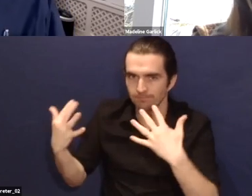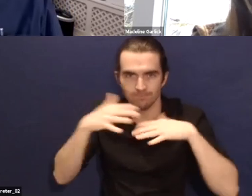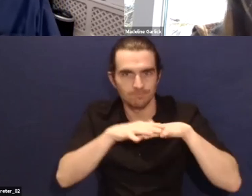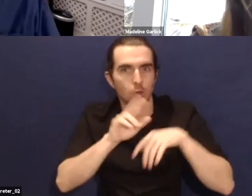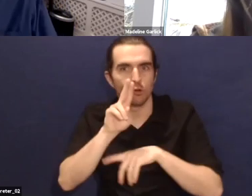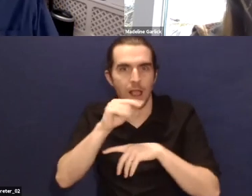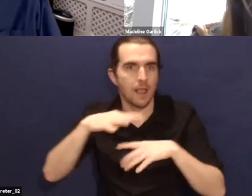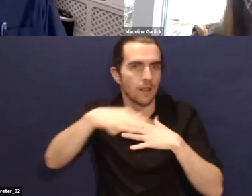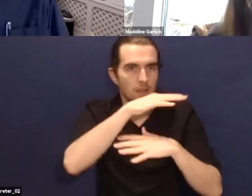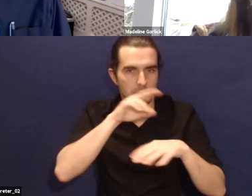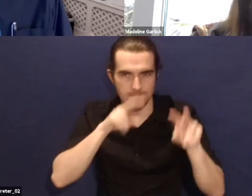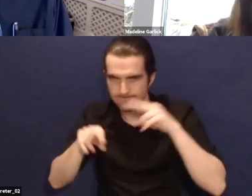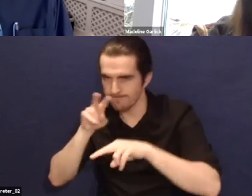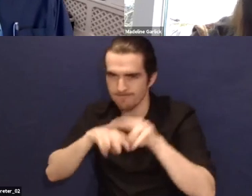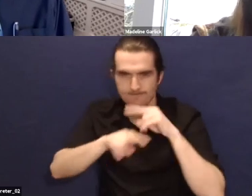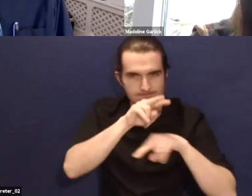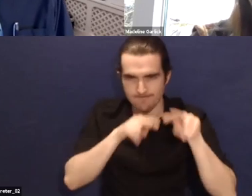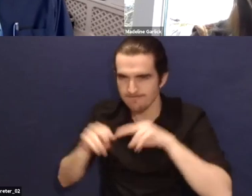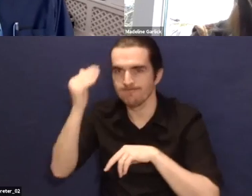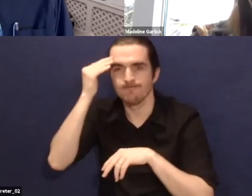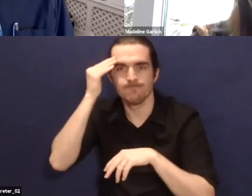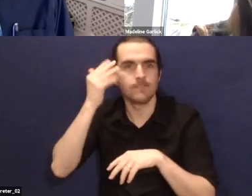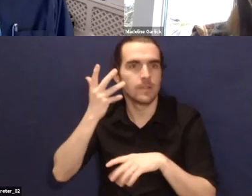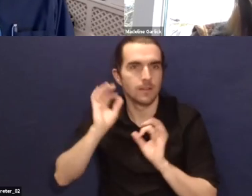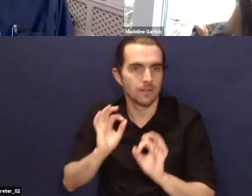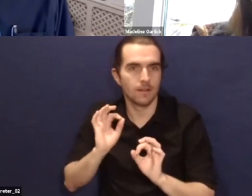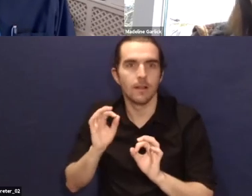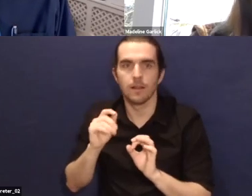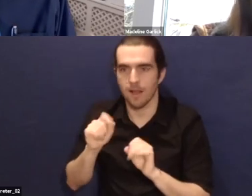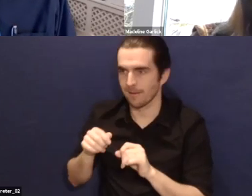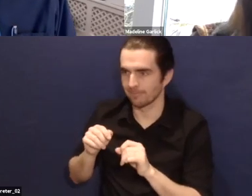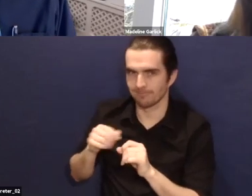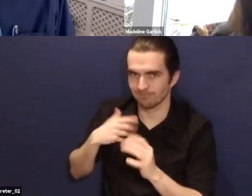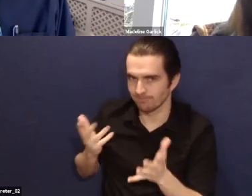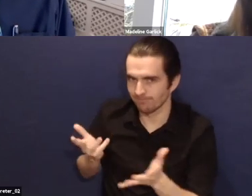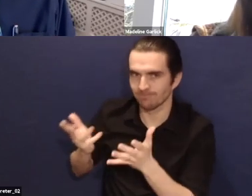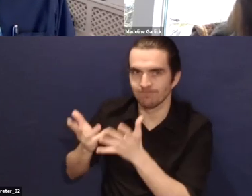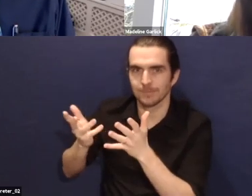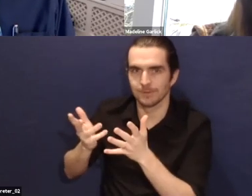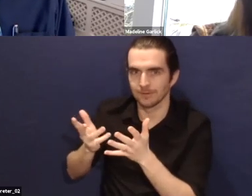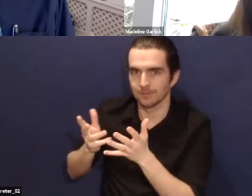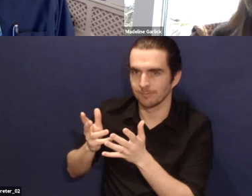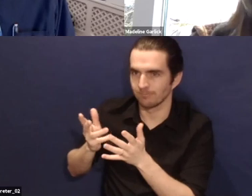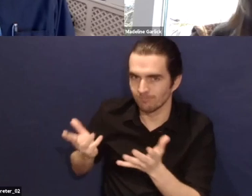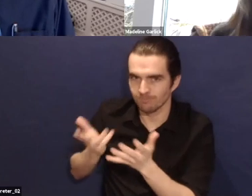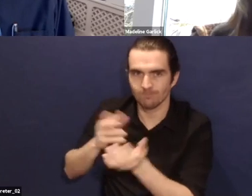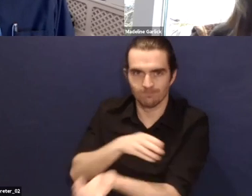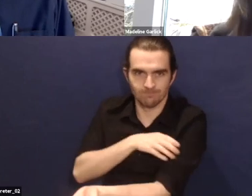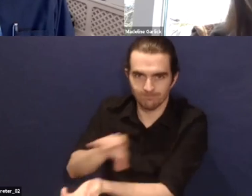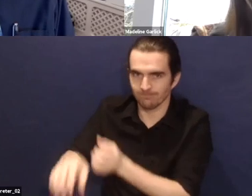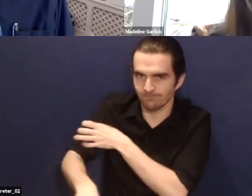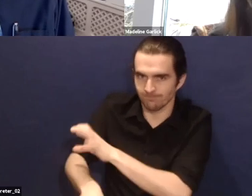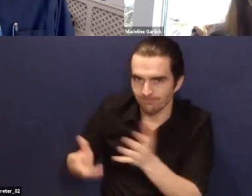of refugees in those peace processes and repatriation efforts. Those perspectives are essential to make those efforts and